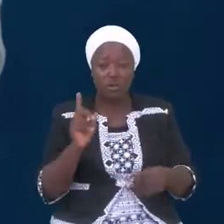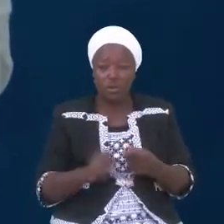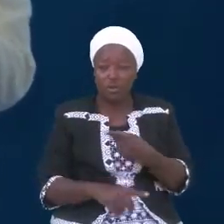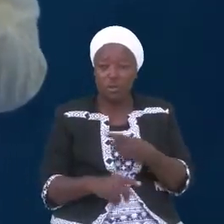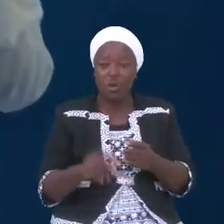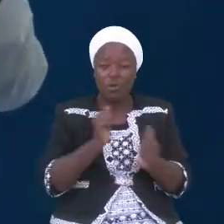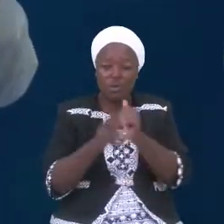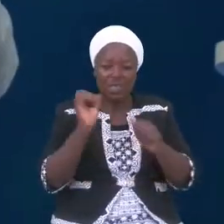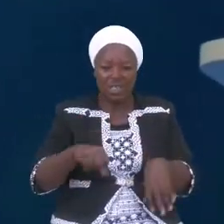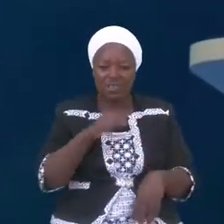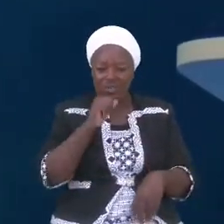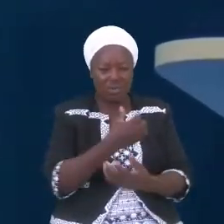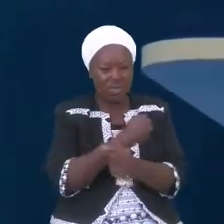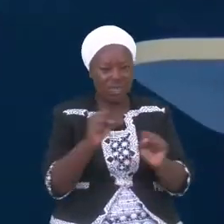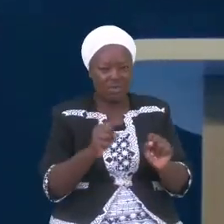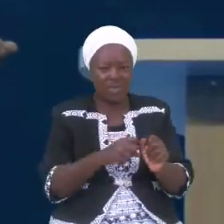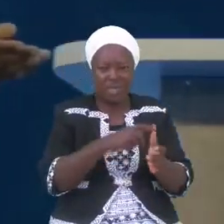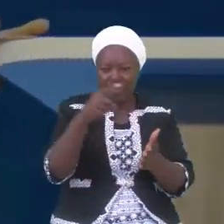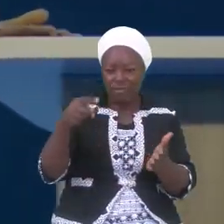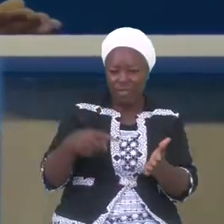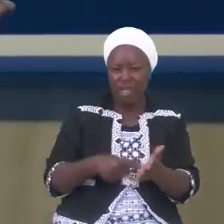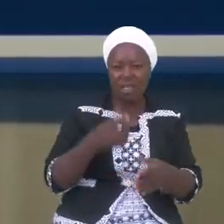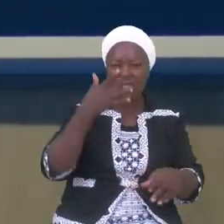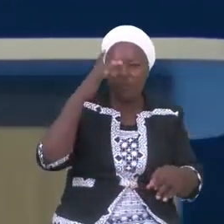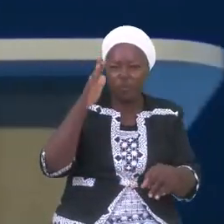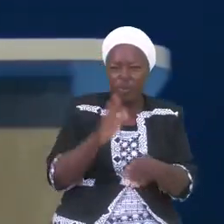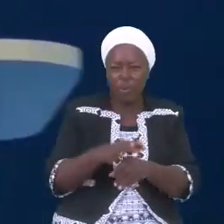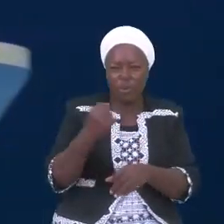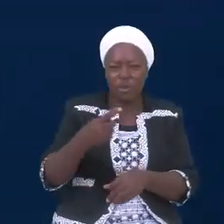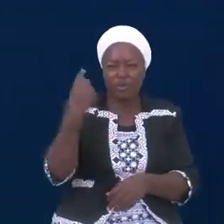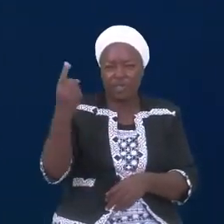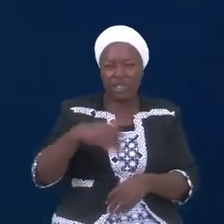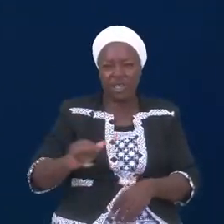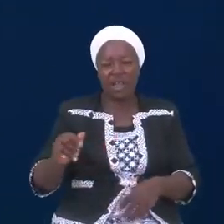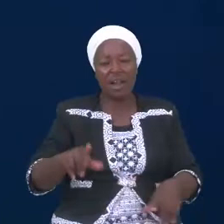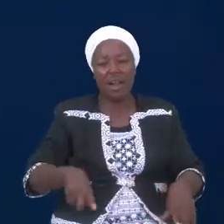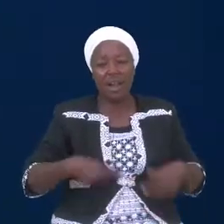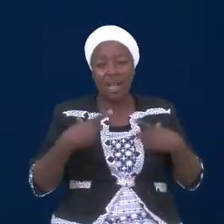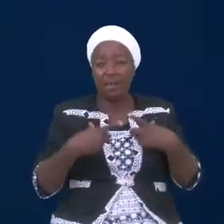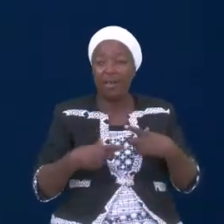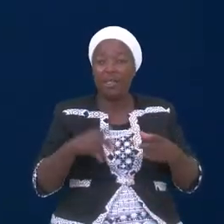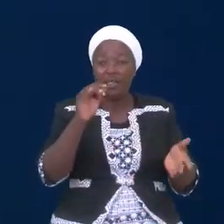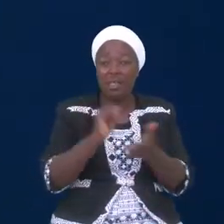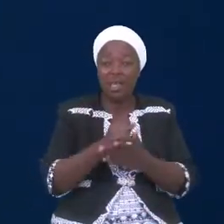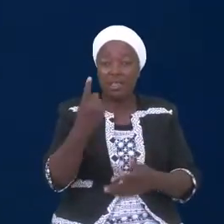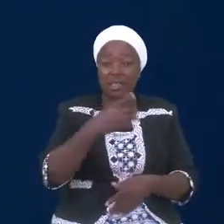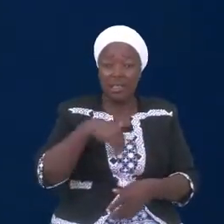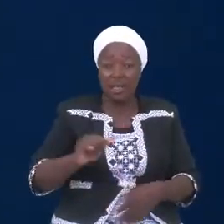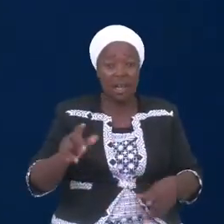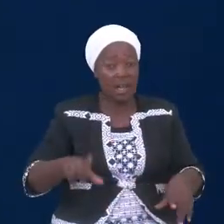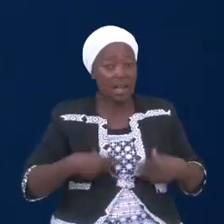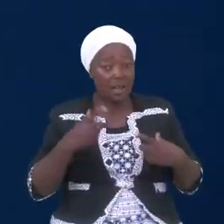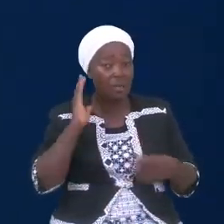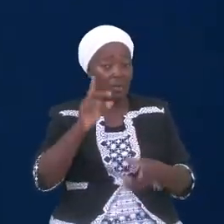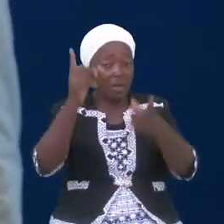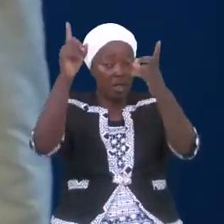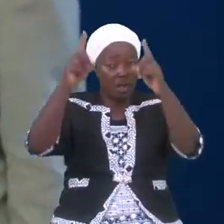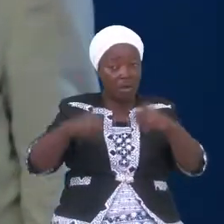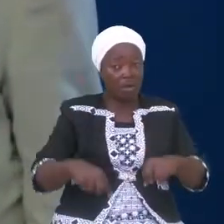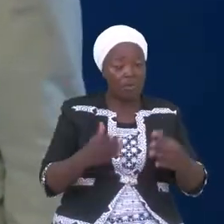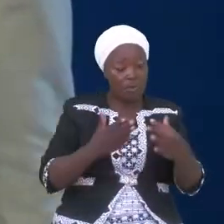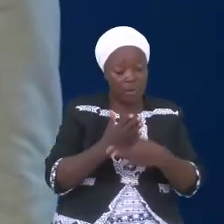cannot save. This promise of eternal life, that eternal life will come